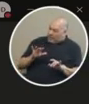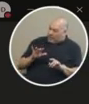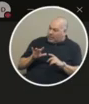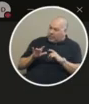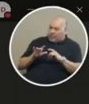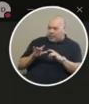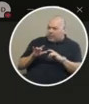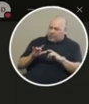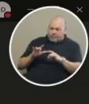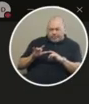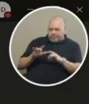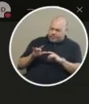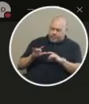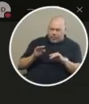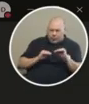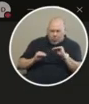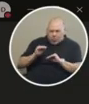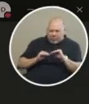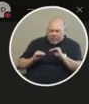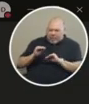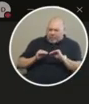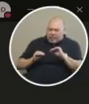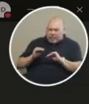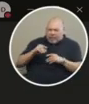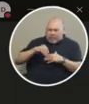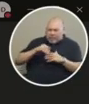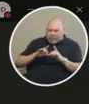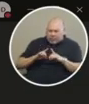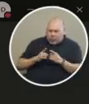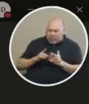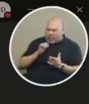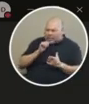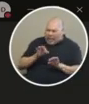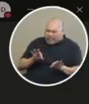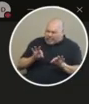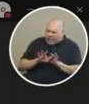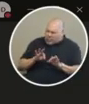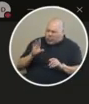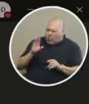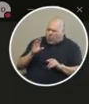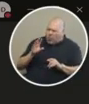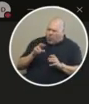deeming or moving entire departments as non-essential?